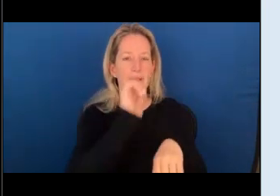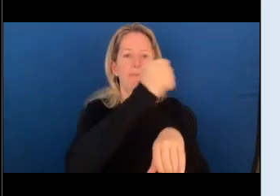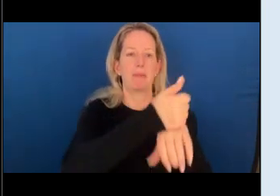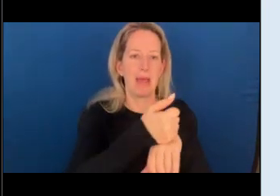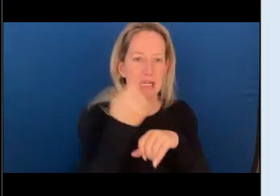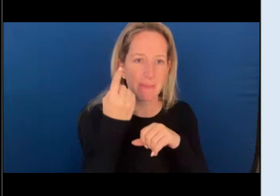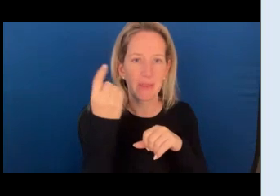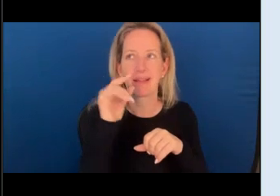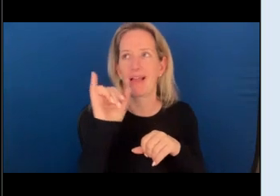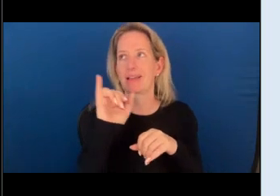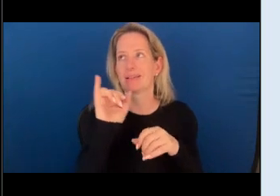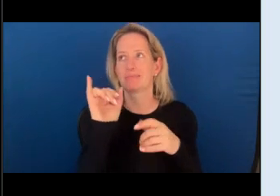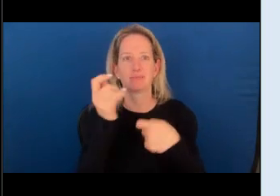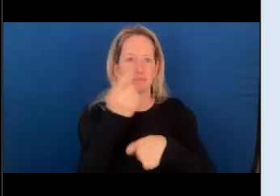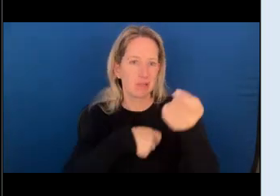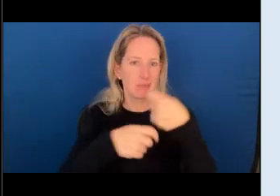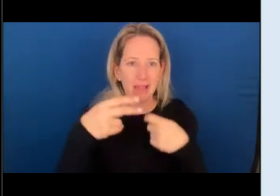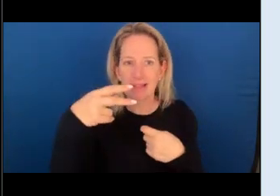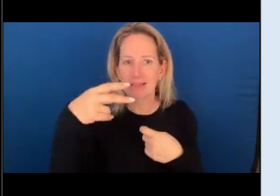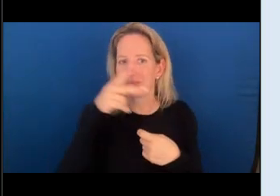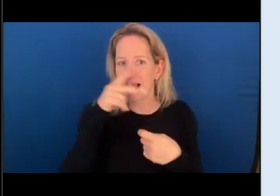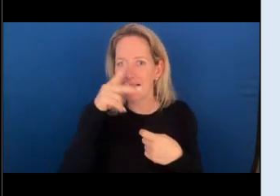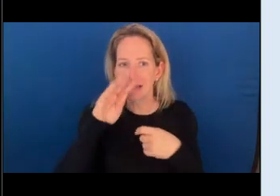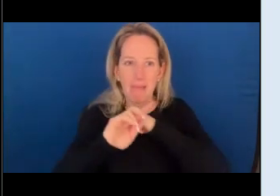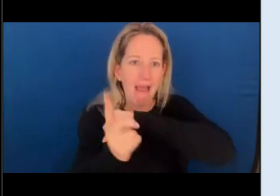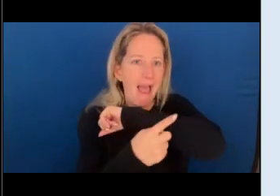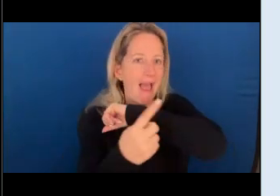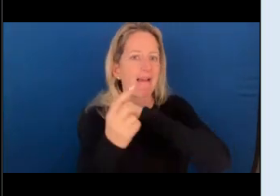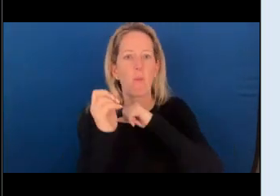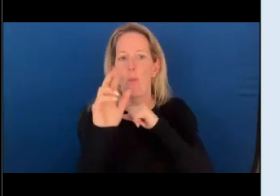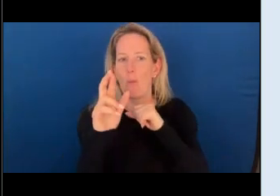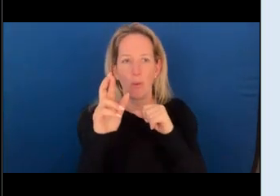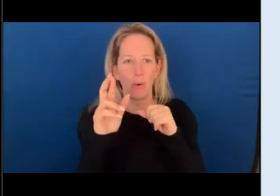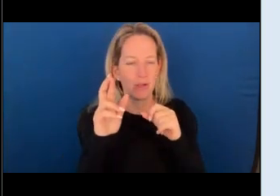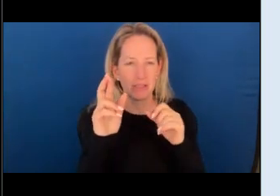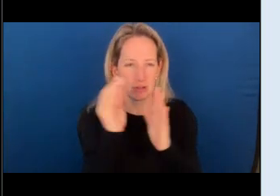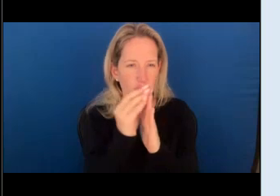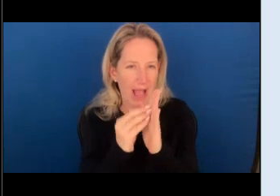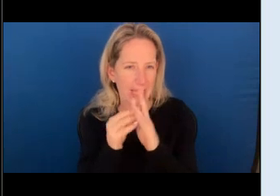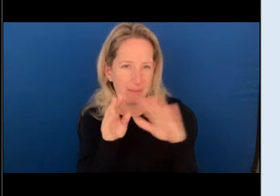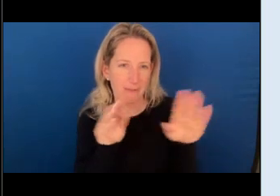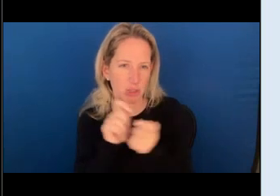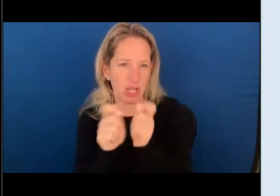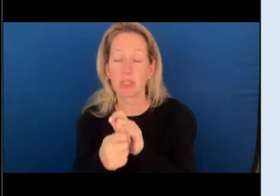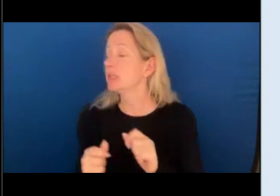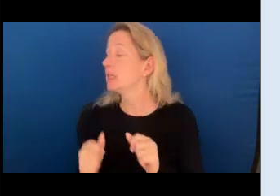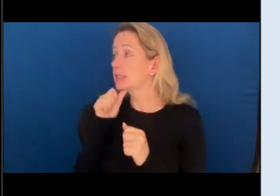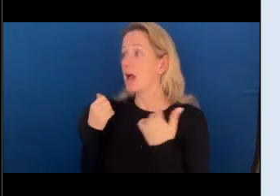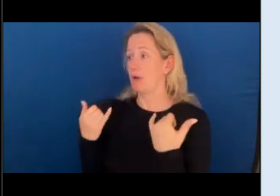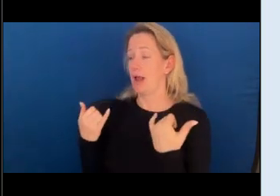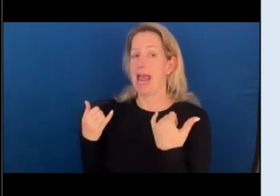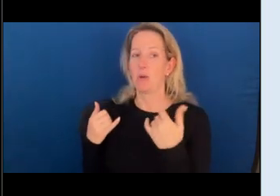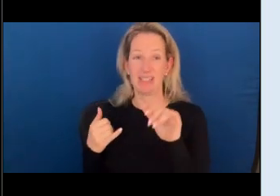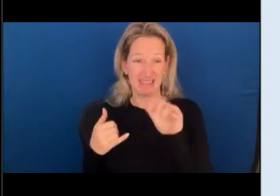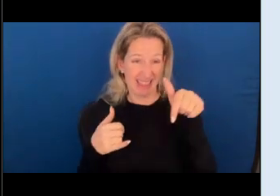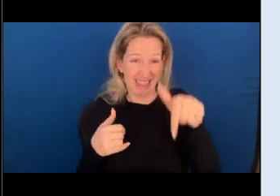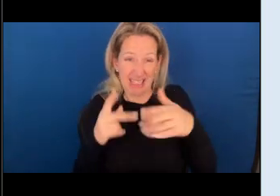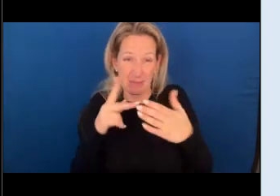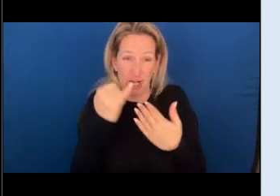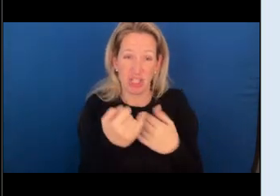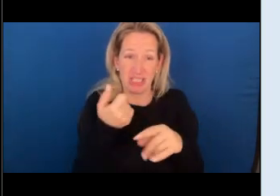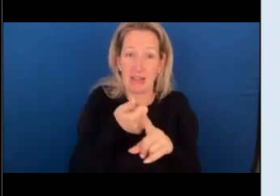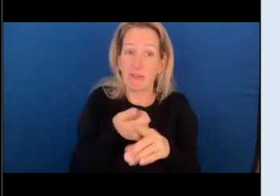replace plastic bags somewhere and tracking behavior change afterwards? Not at this moment. It's a pretty new project, so I can consider that for